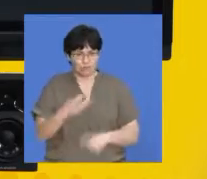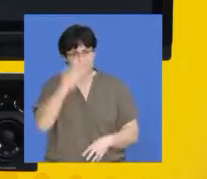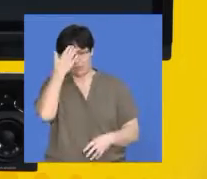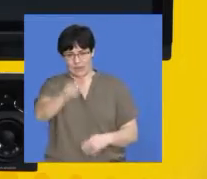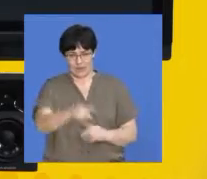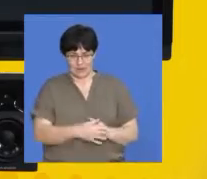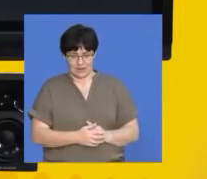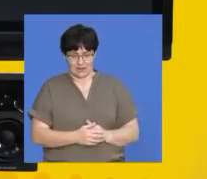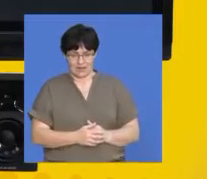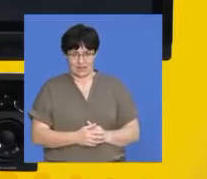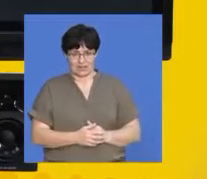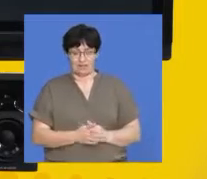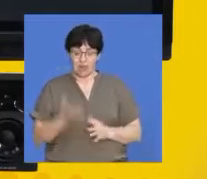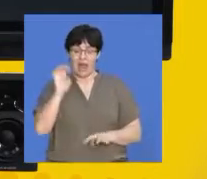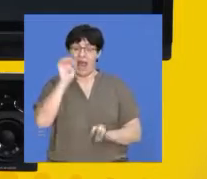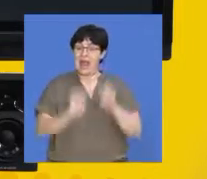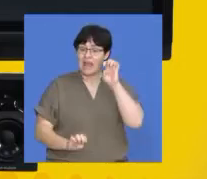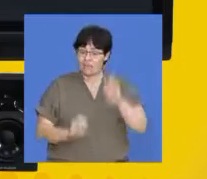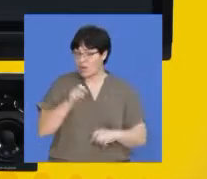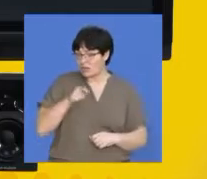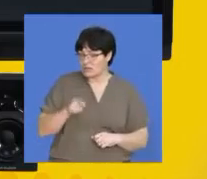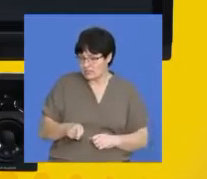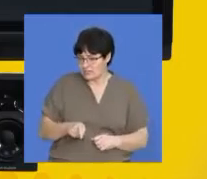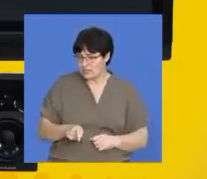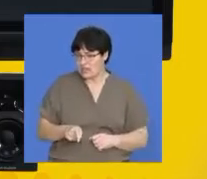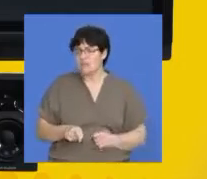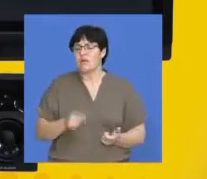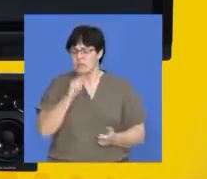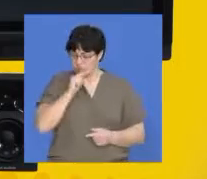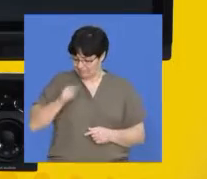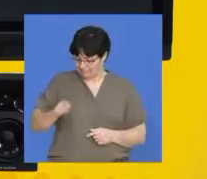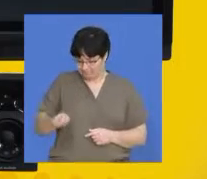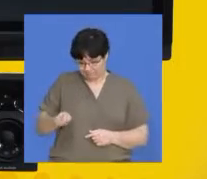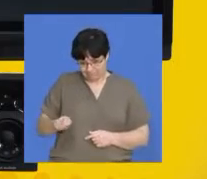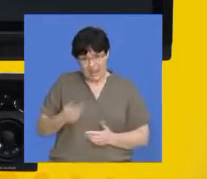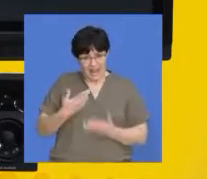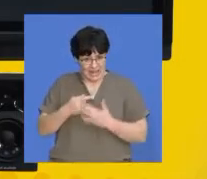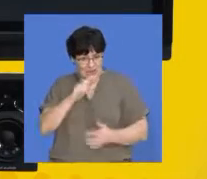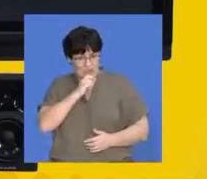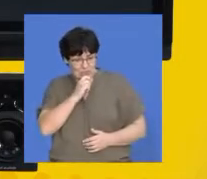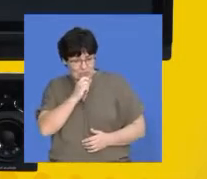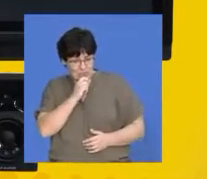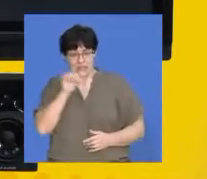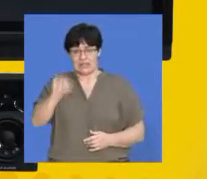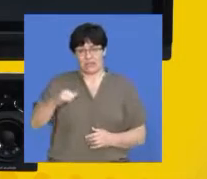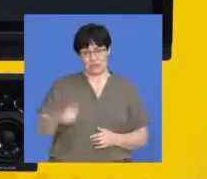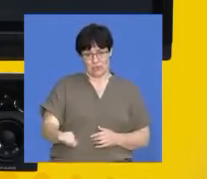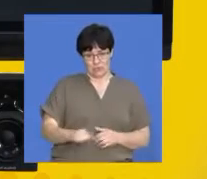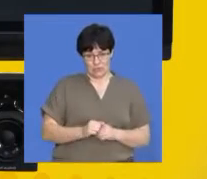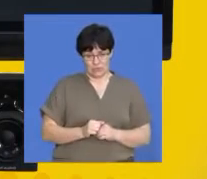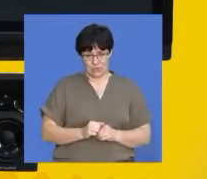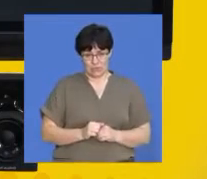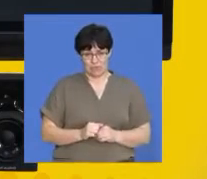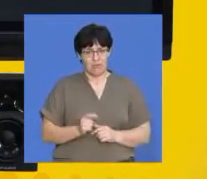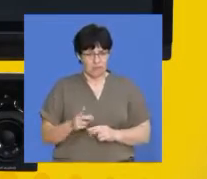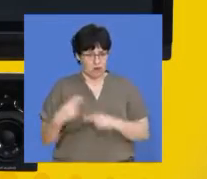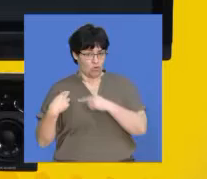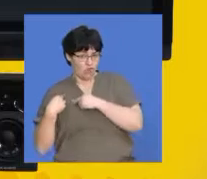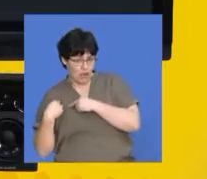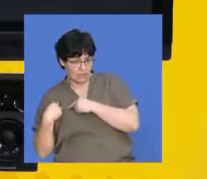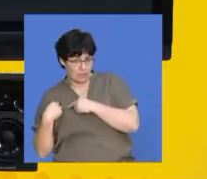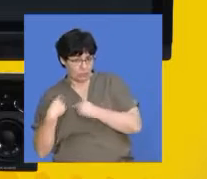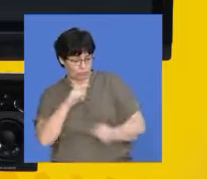So going back to evaluation, you need to know if the source is useful or not, and you need to know if it's reliable or